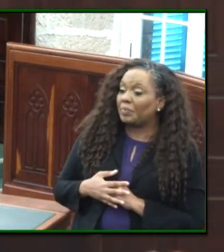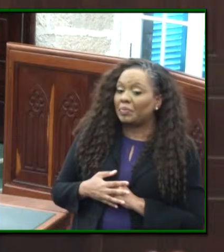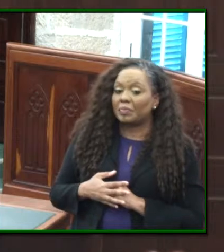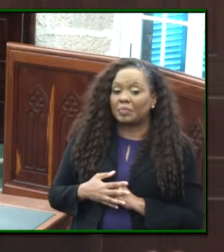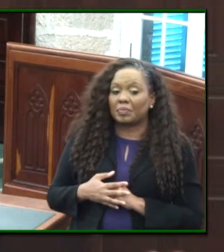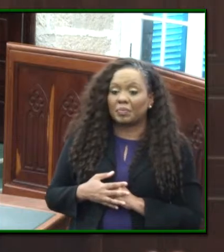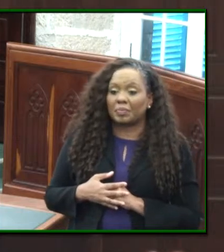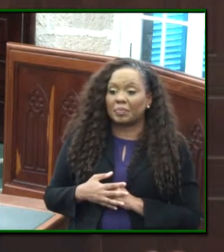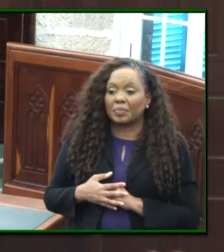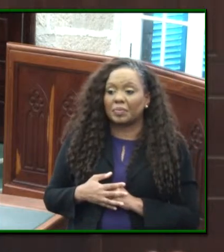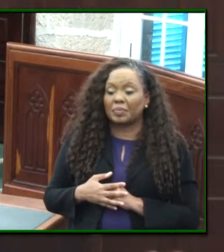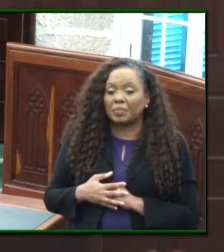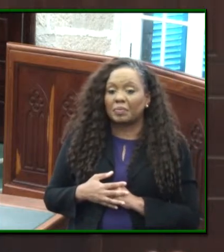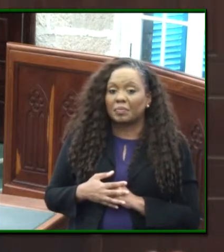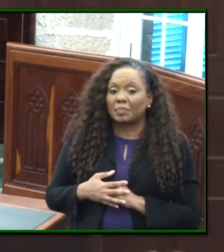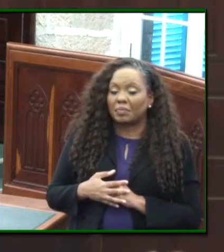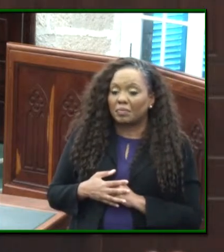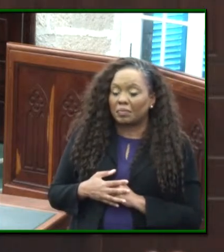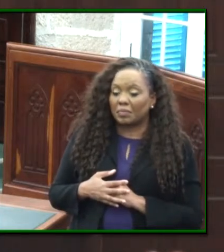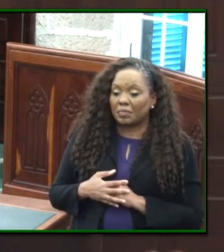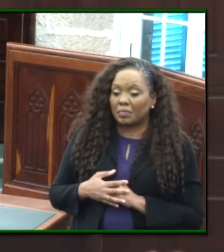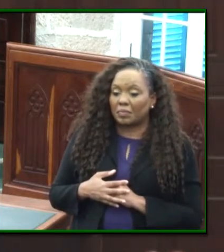I will make